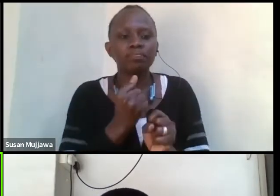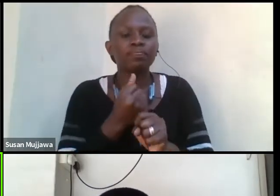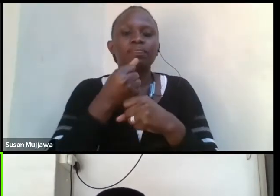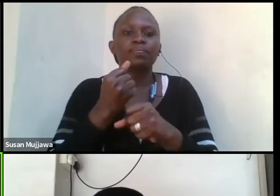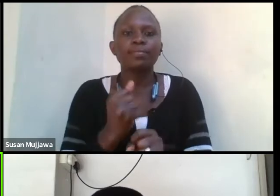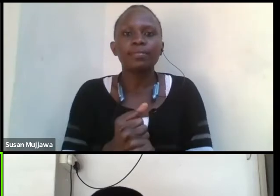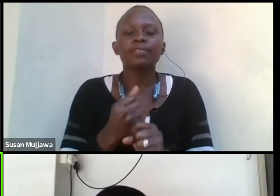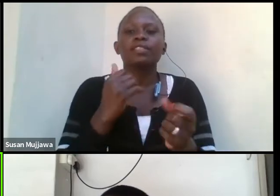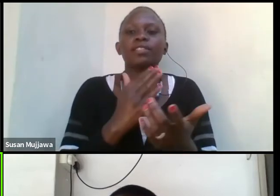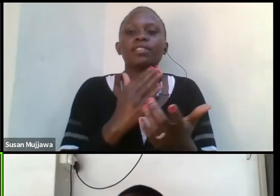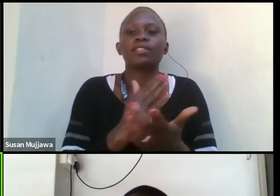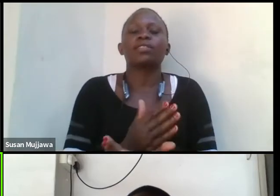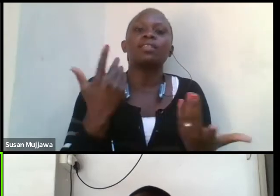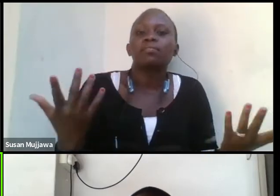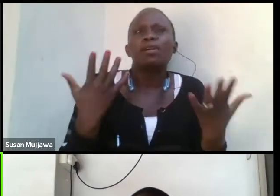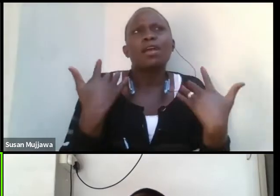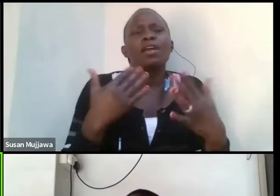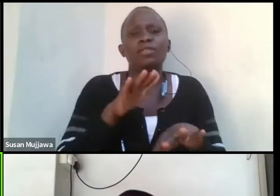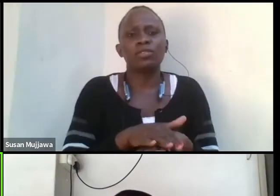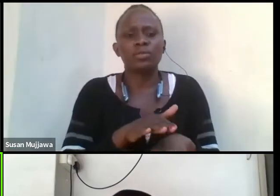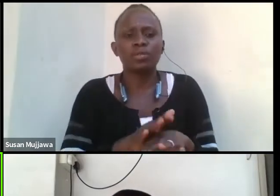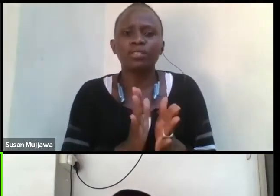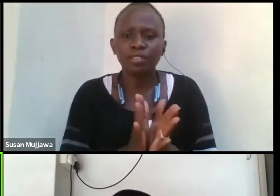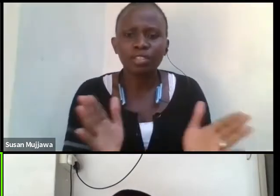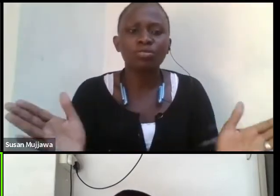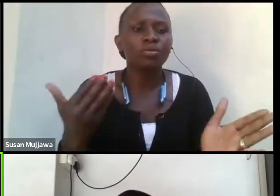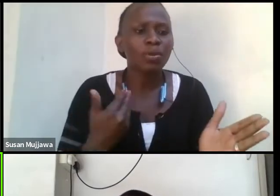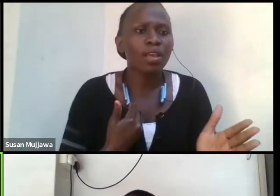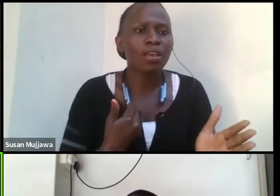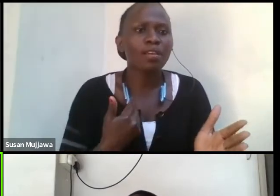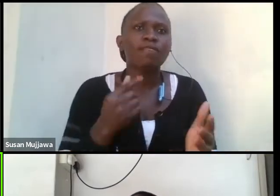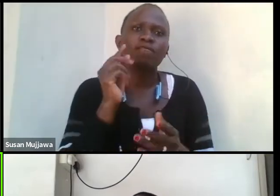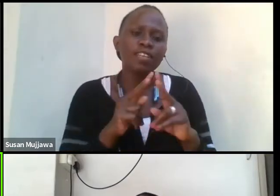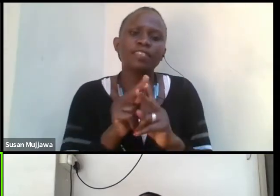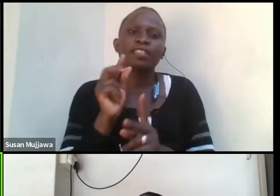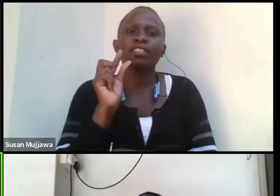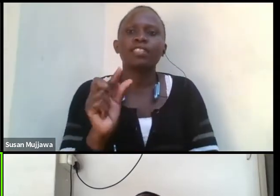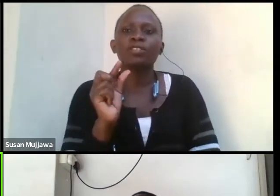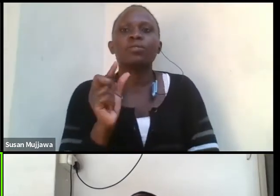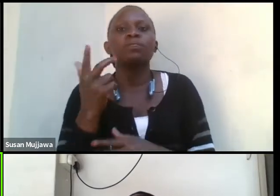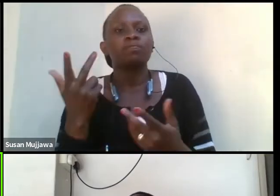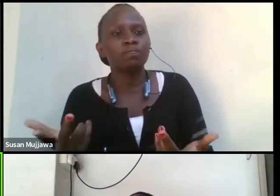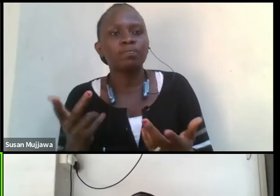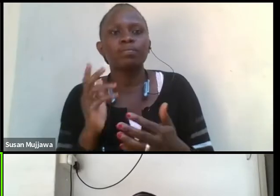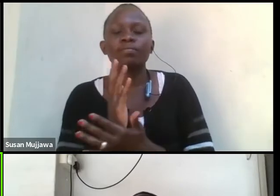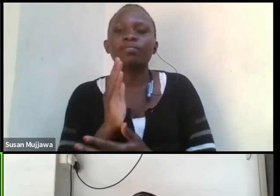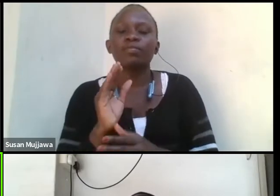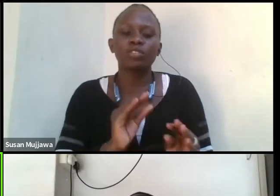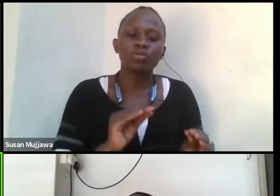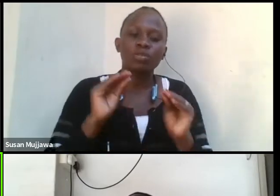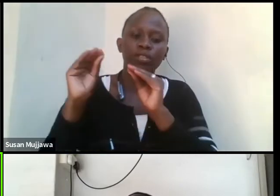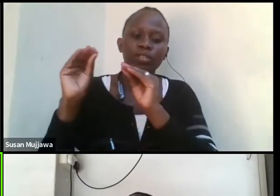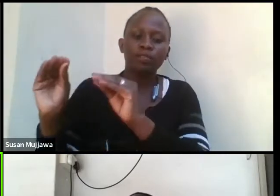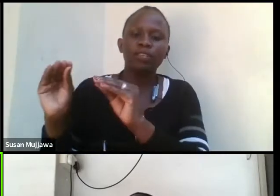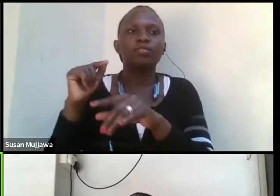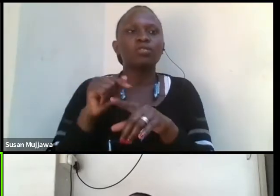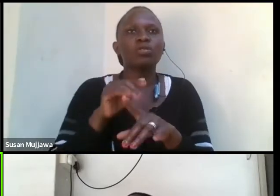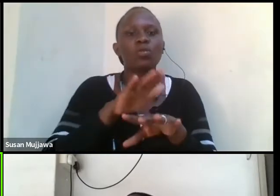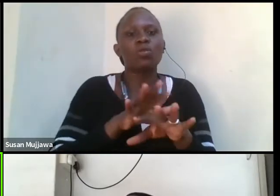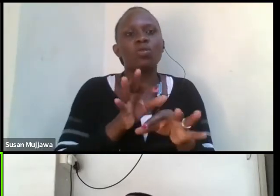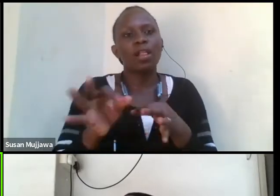hands-on thing generally. There's very little that you can transfer to online. And so that has